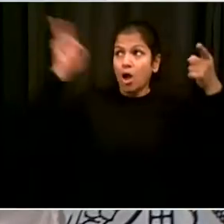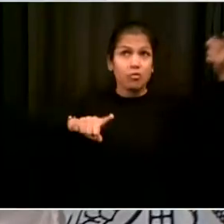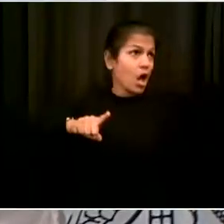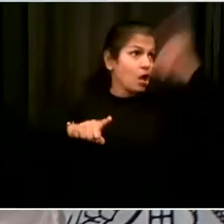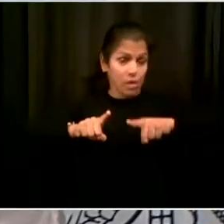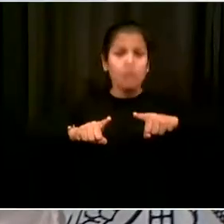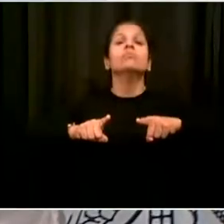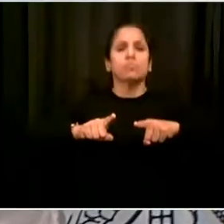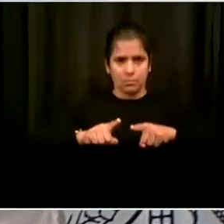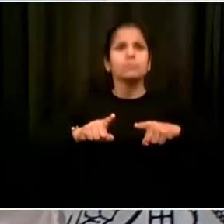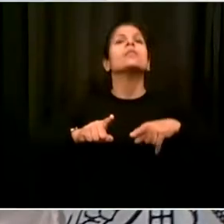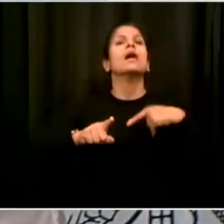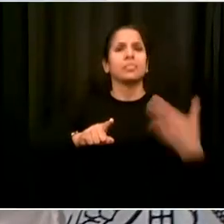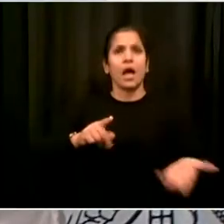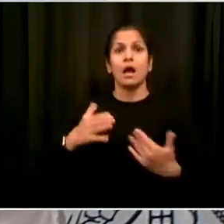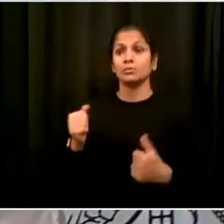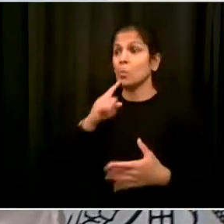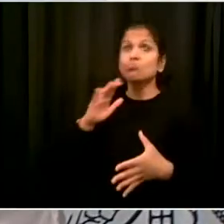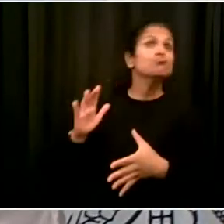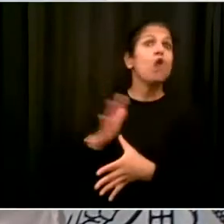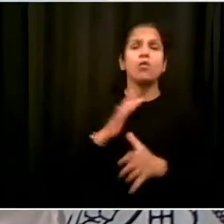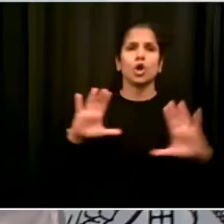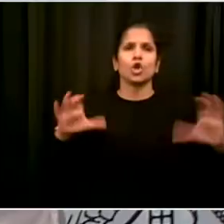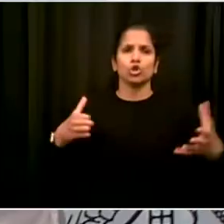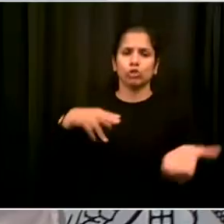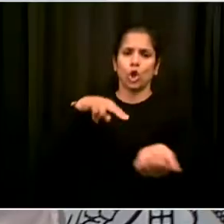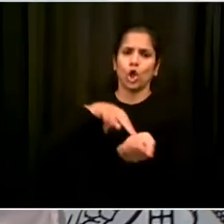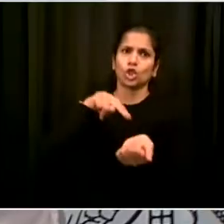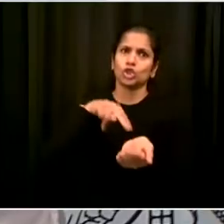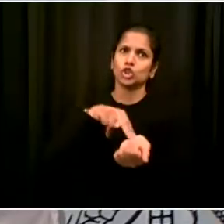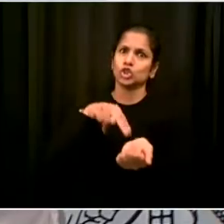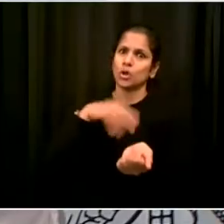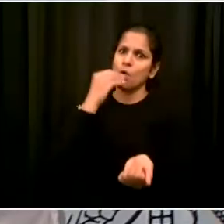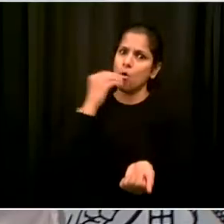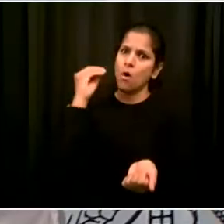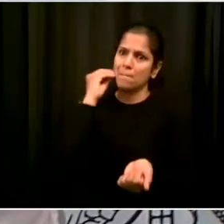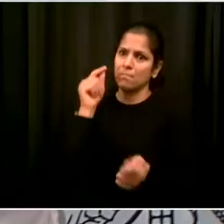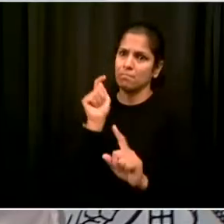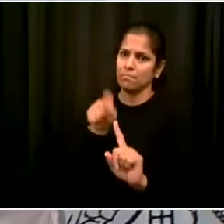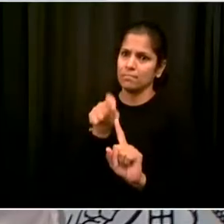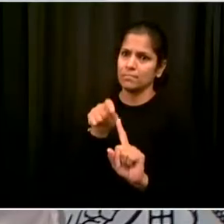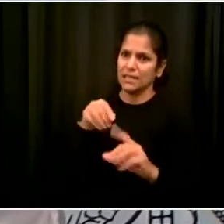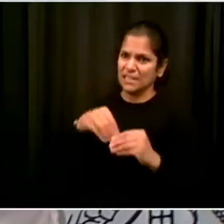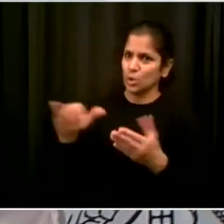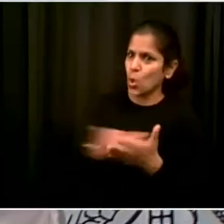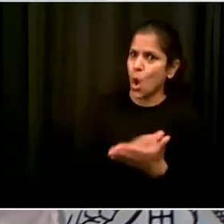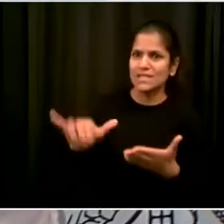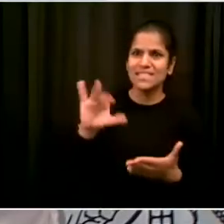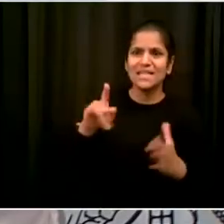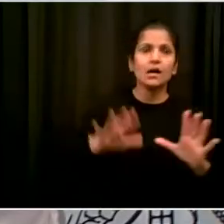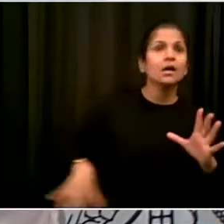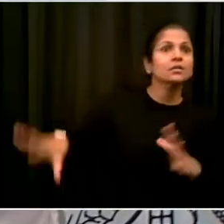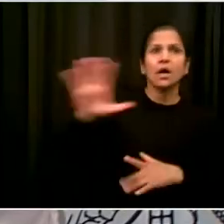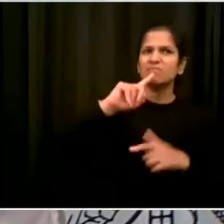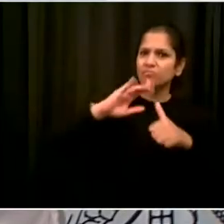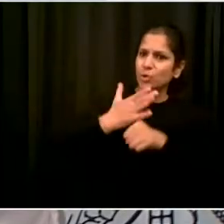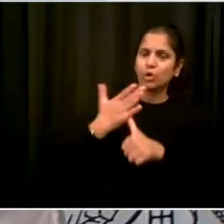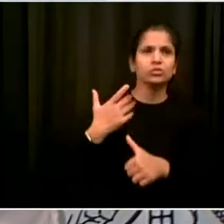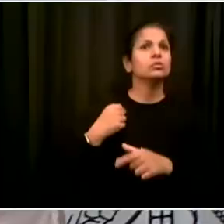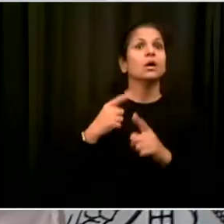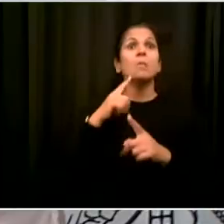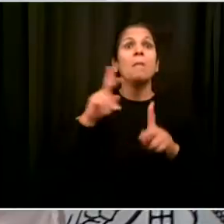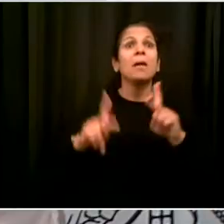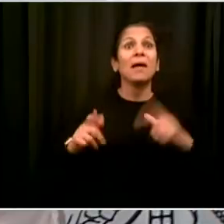on folks who live in nursing homes. That's certainly going to be where the first weeks of this vaccine priority